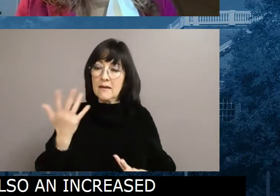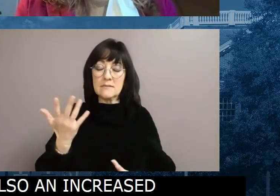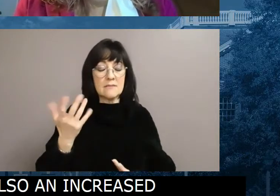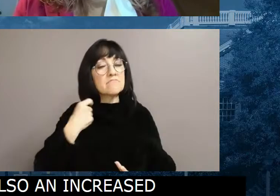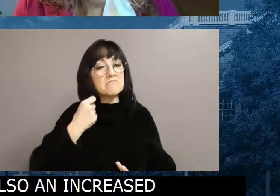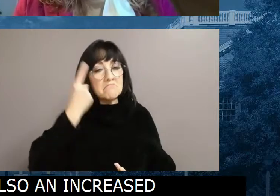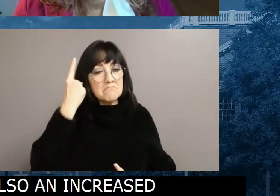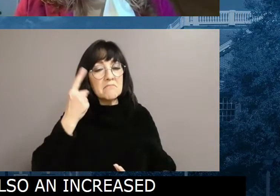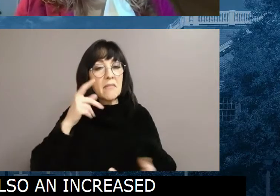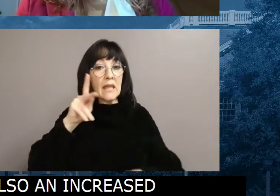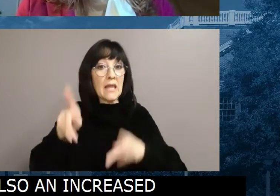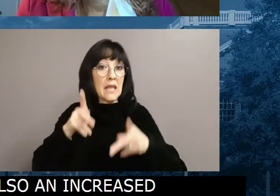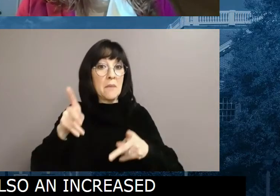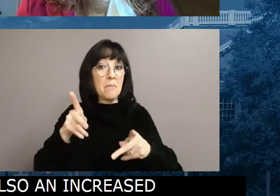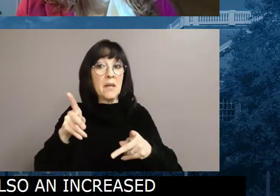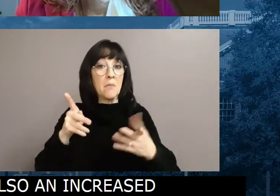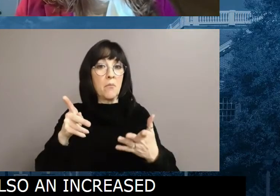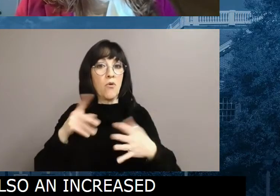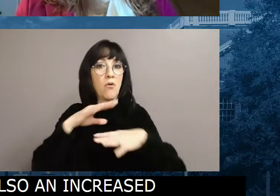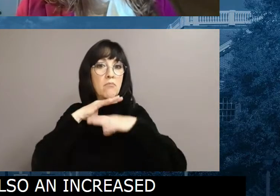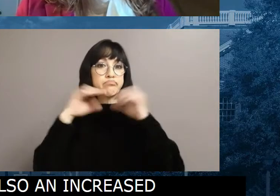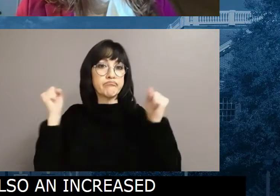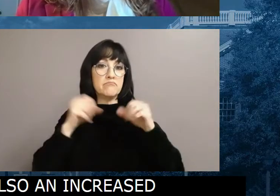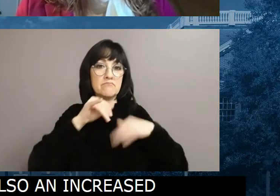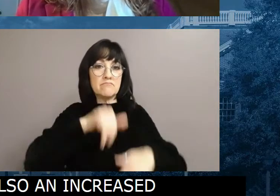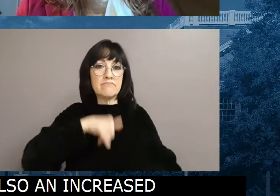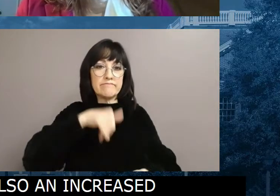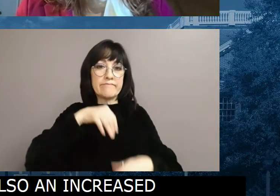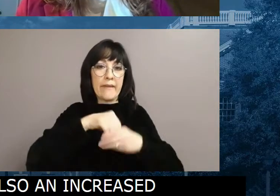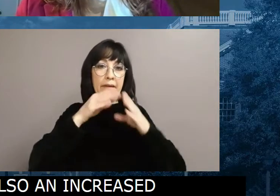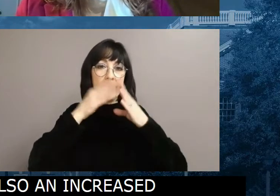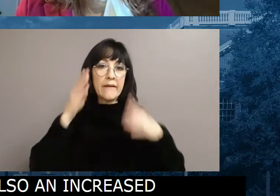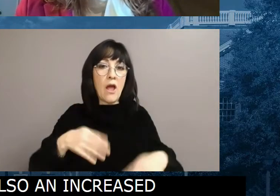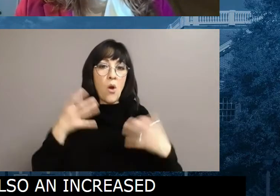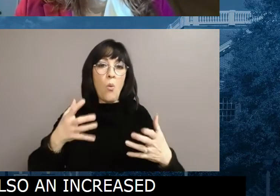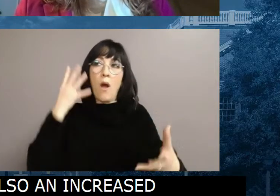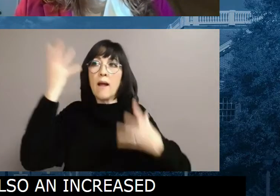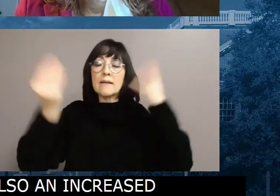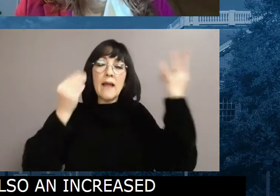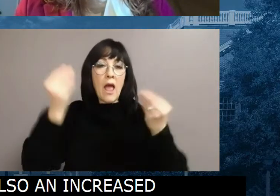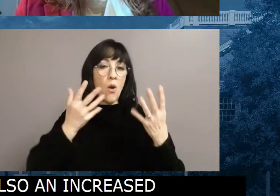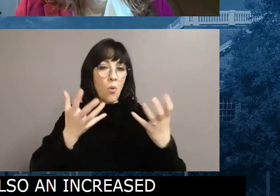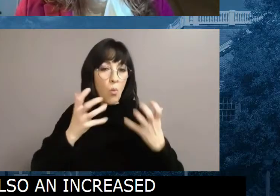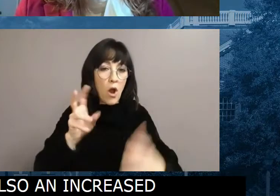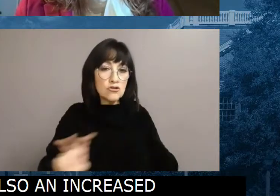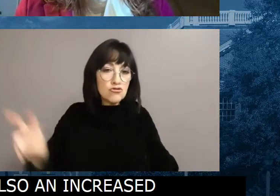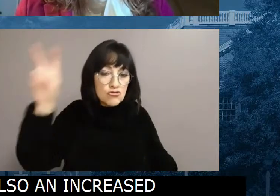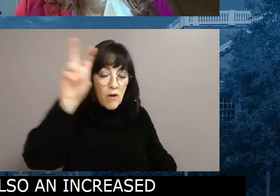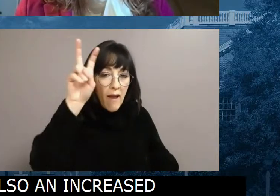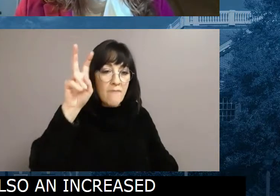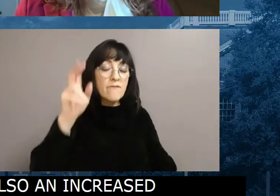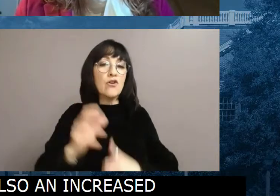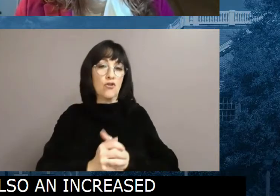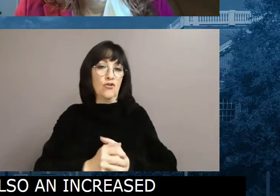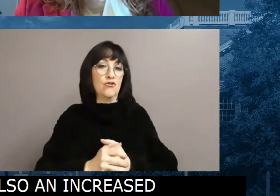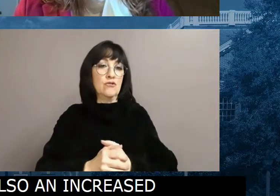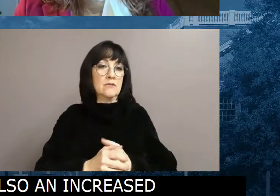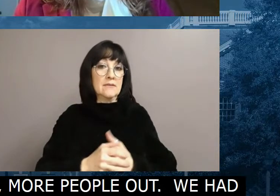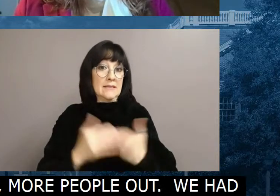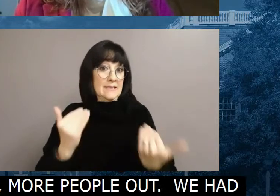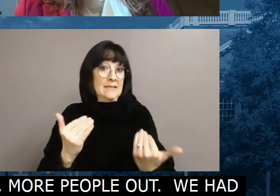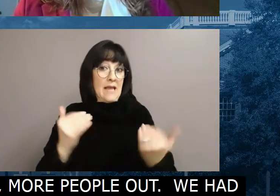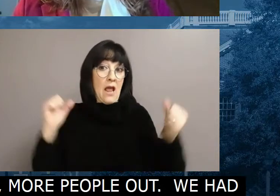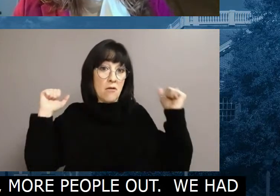the mayor's call as AJ referred to, and they're seeing lots more people in the beach communities, in the